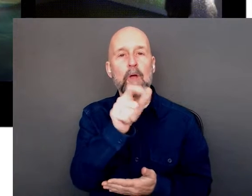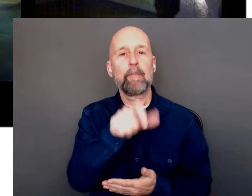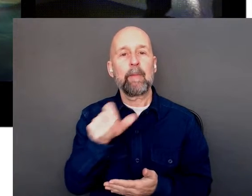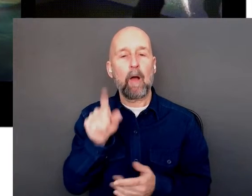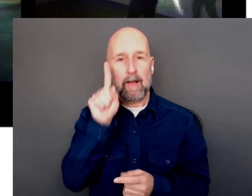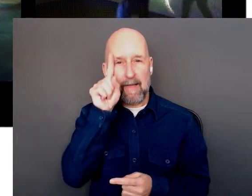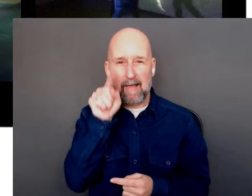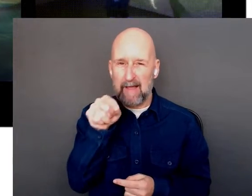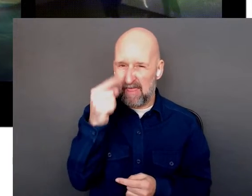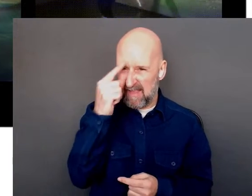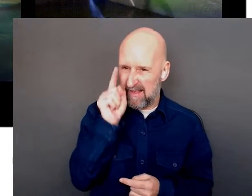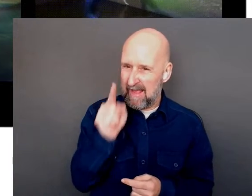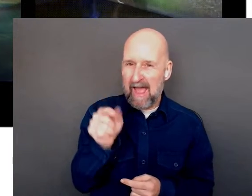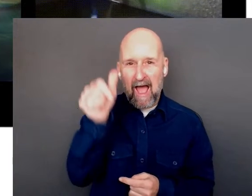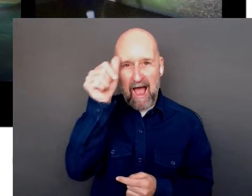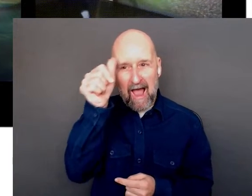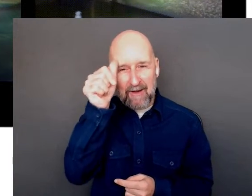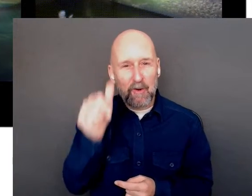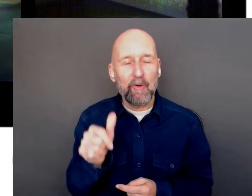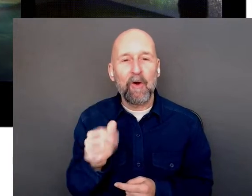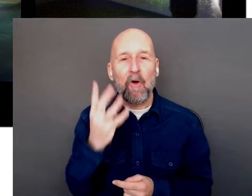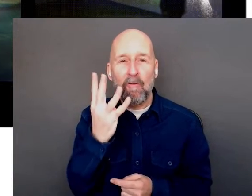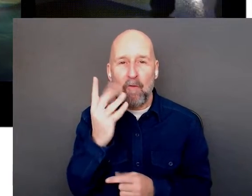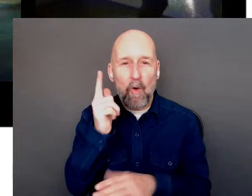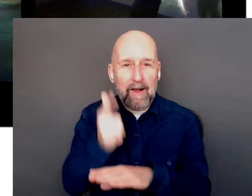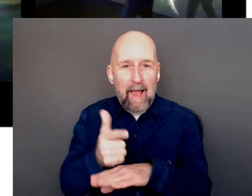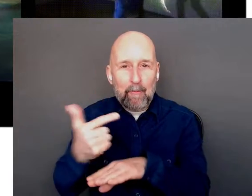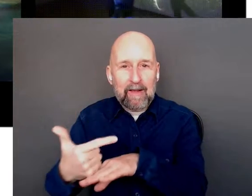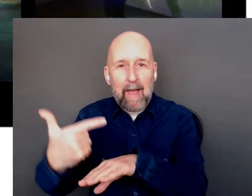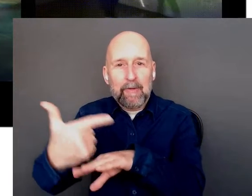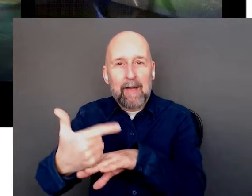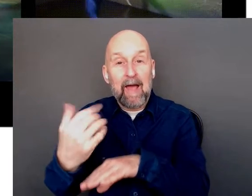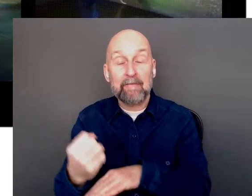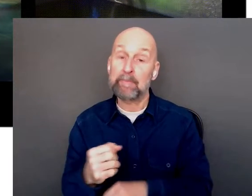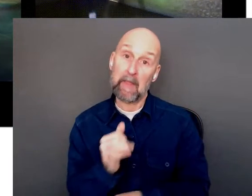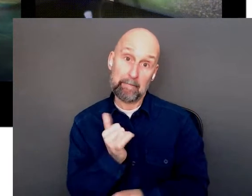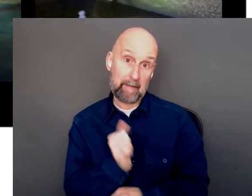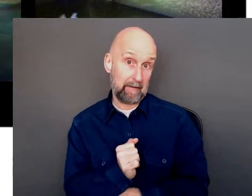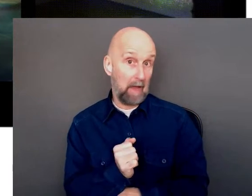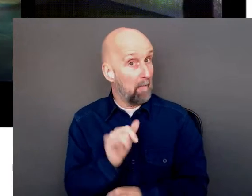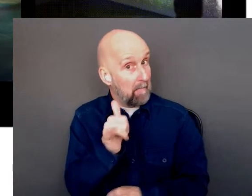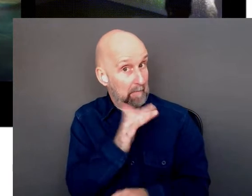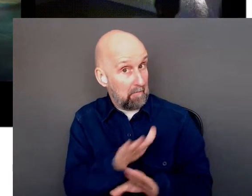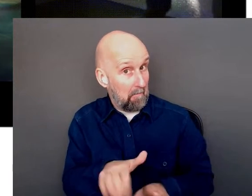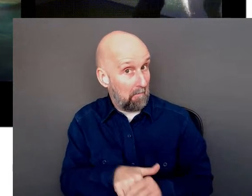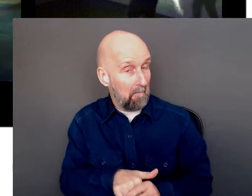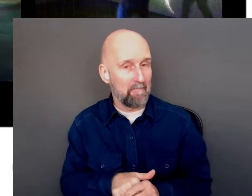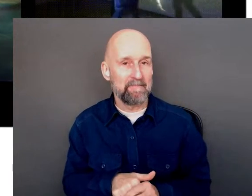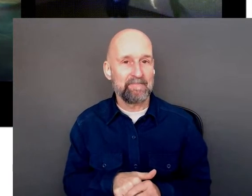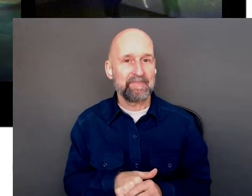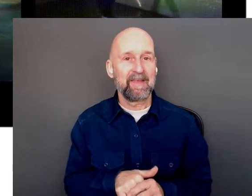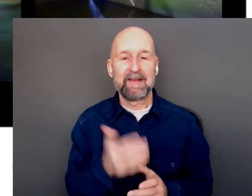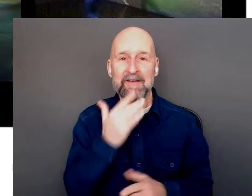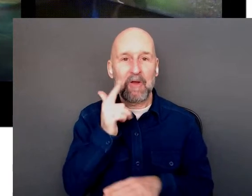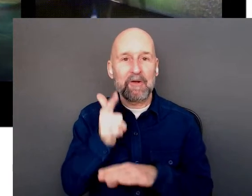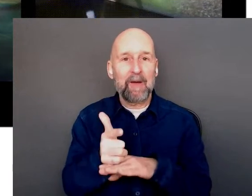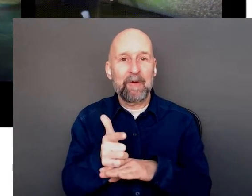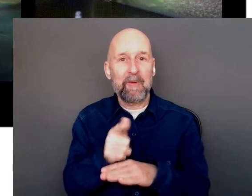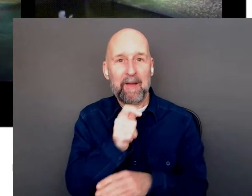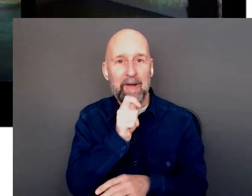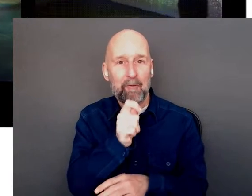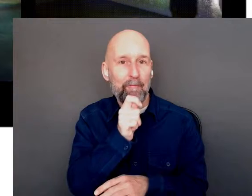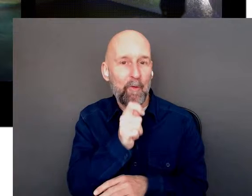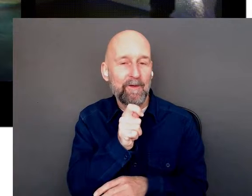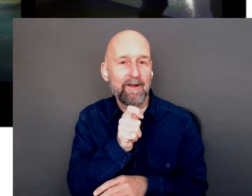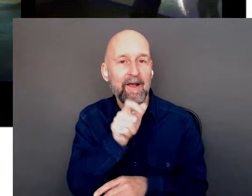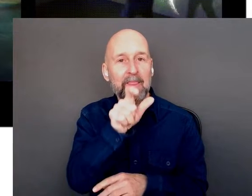I know there's like 4 cameras in there. And you're like, maybe not. But and it's not even camera, it's like microphones. But the person is